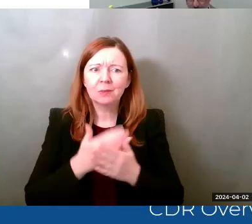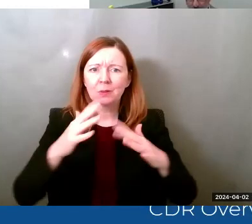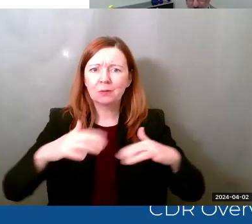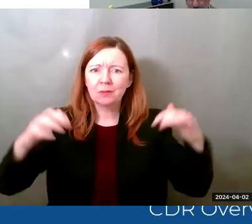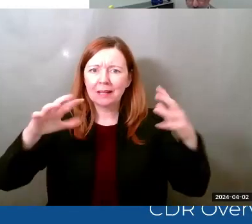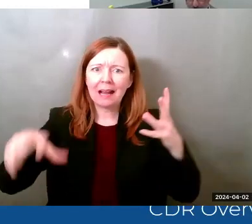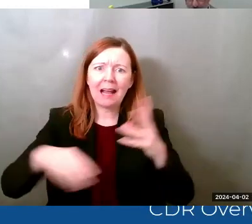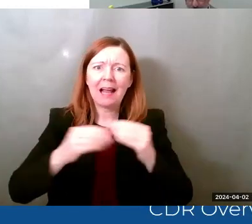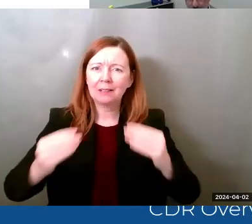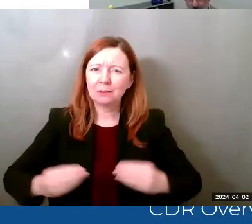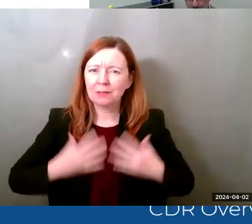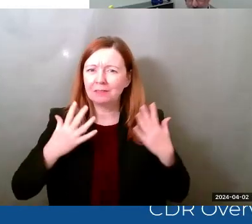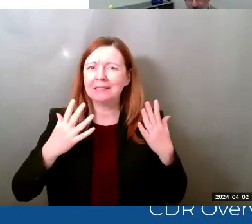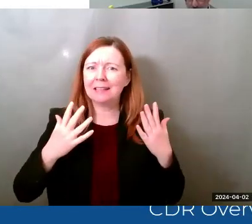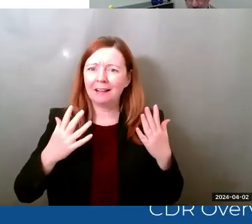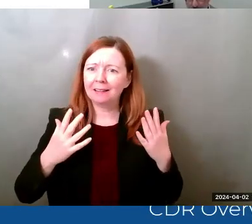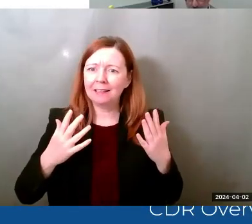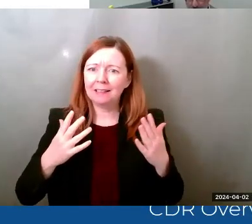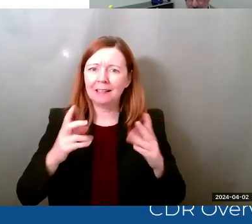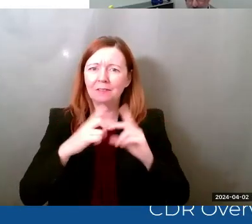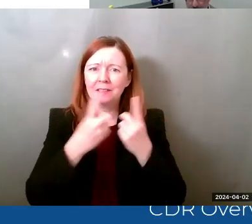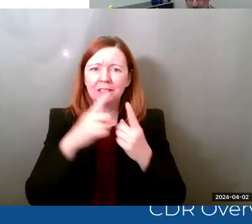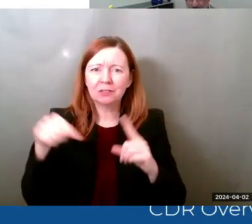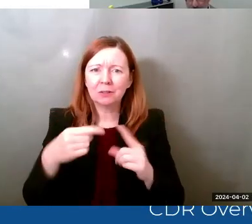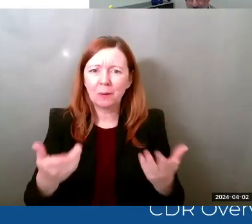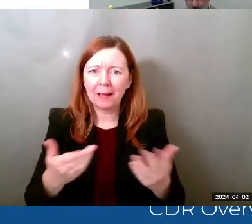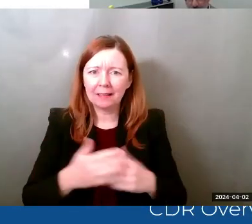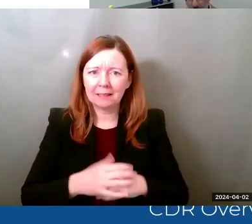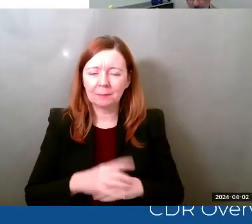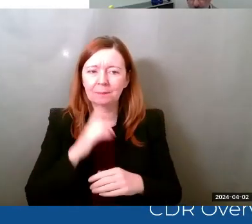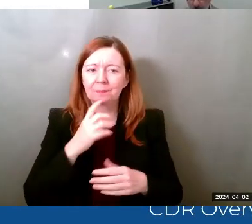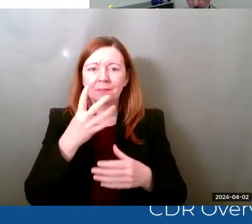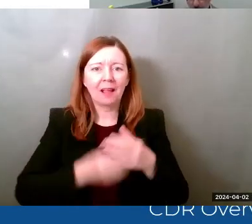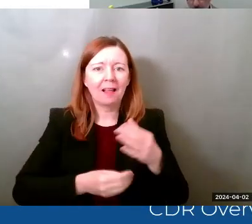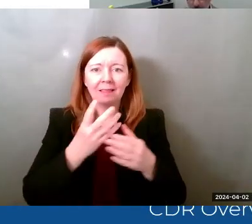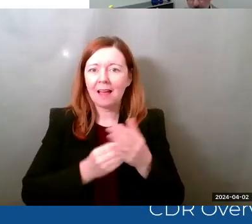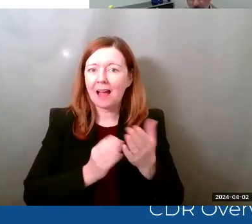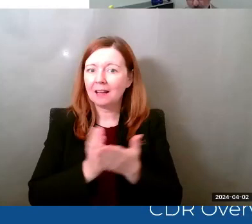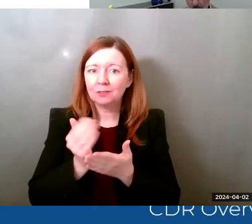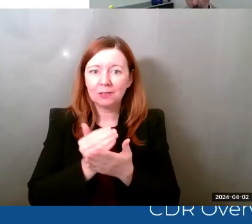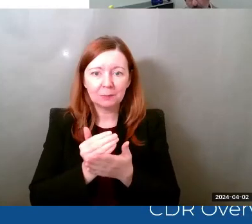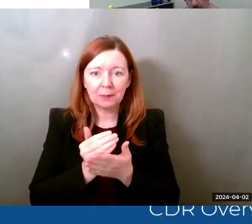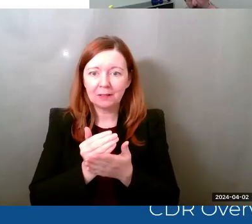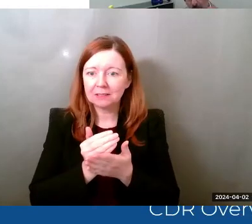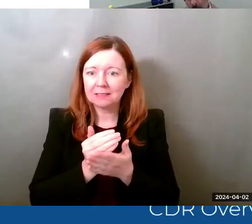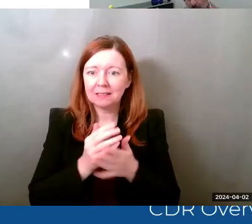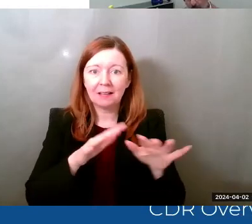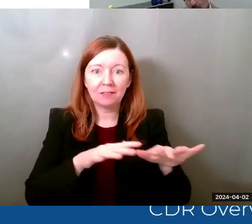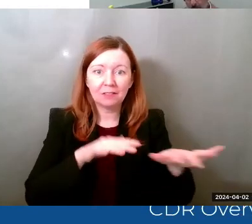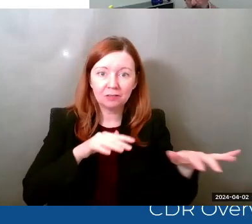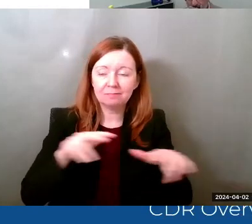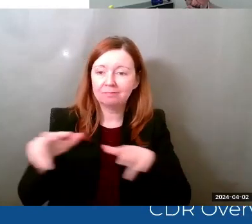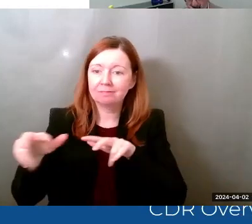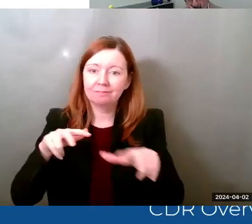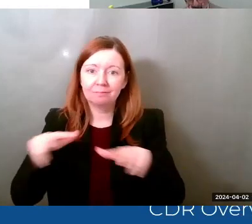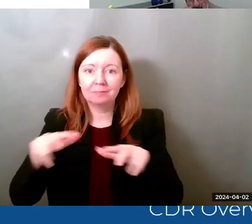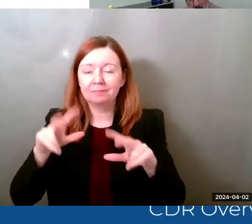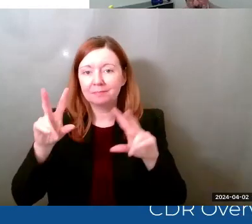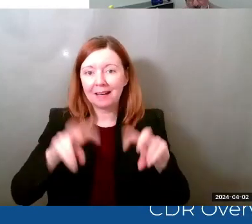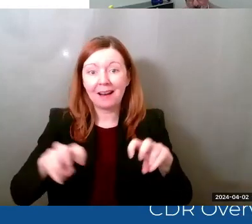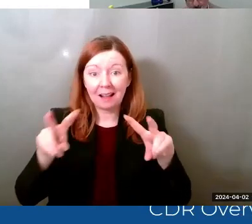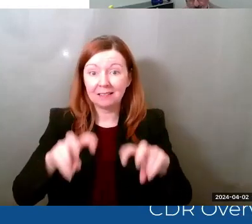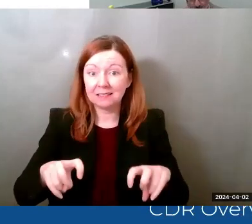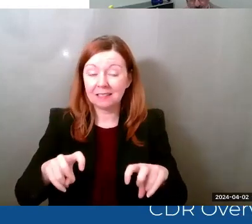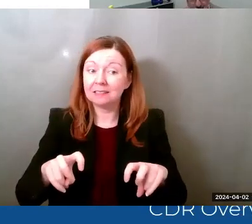to the vitality of this district? There is a lack of transparency on the traffic and pedestrian analyses, which has